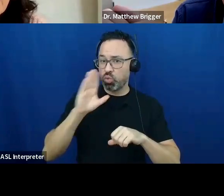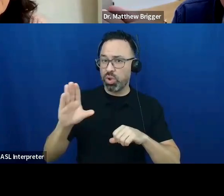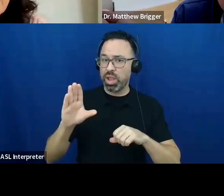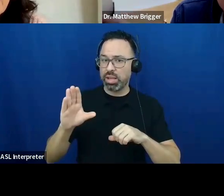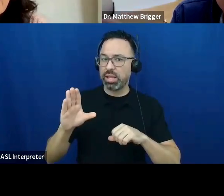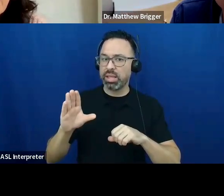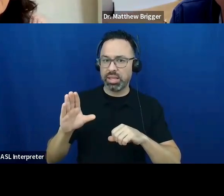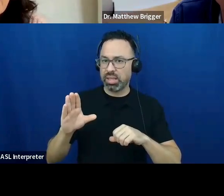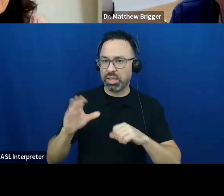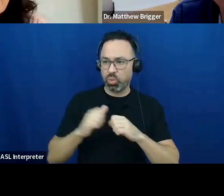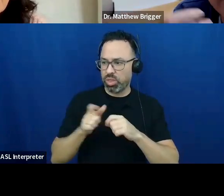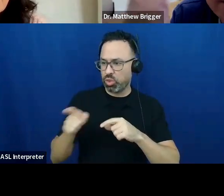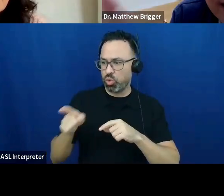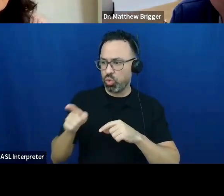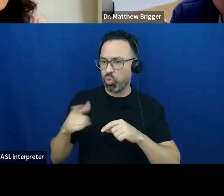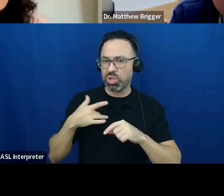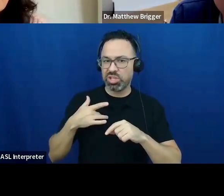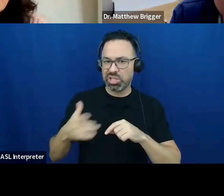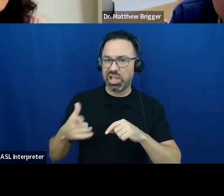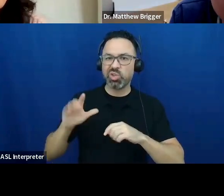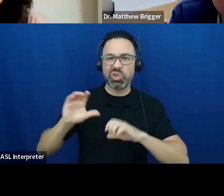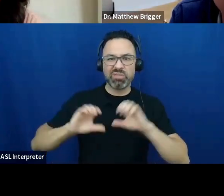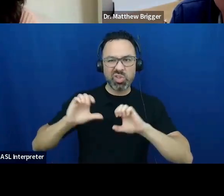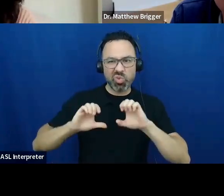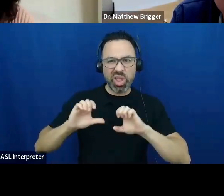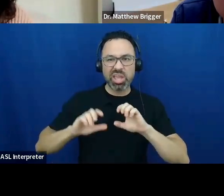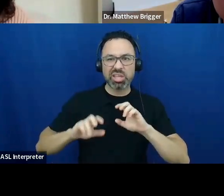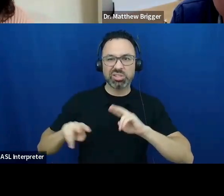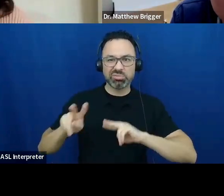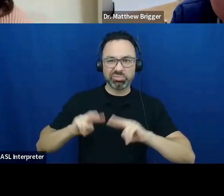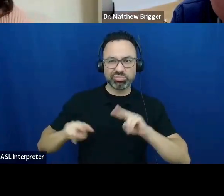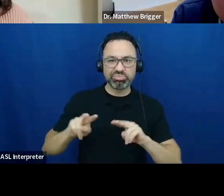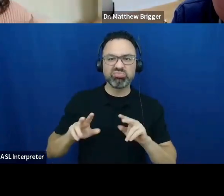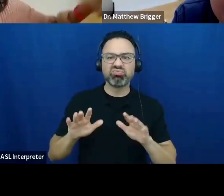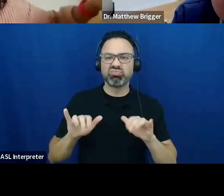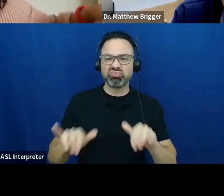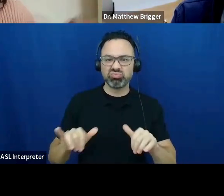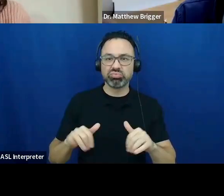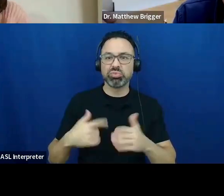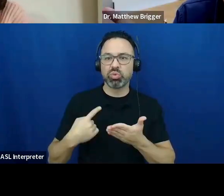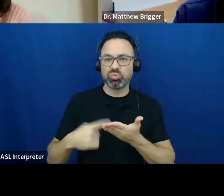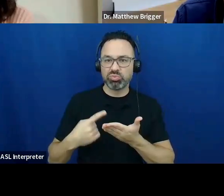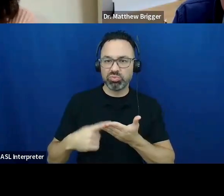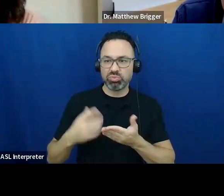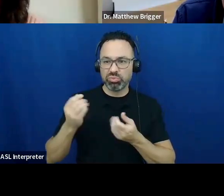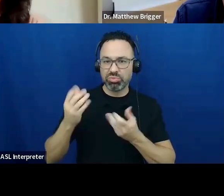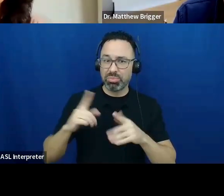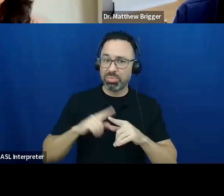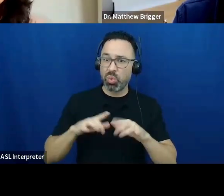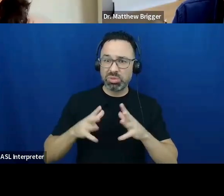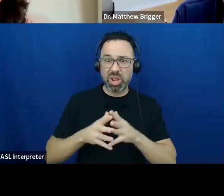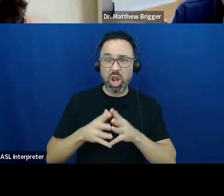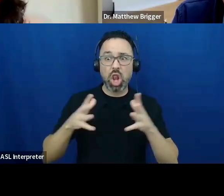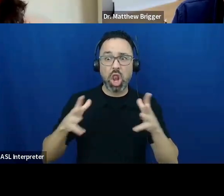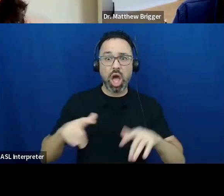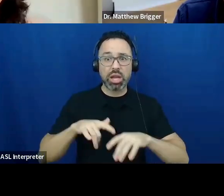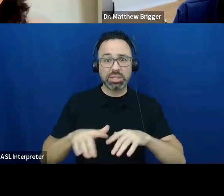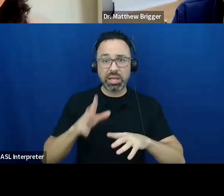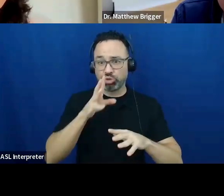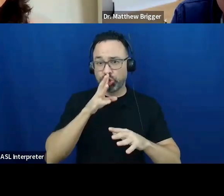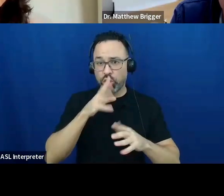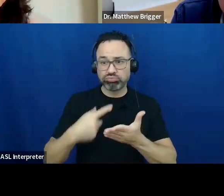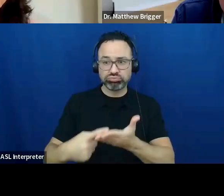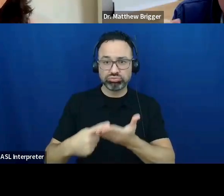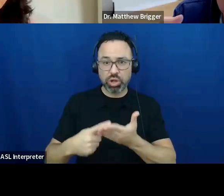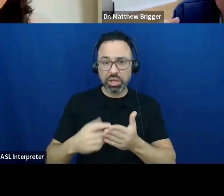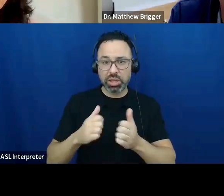Like we like to do an evaluation. We kind of come through, we some the overall recommendations, but we spend an awful lot of time talking to